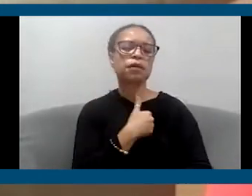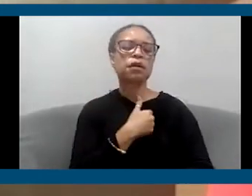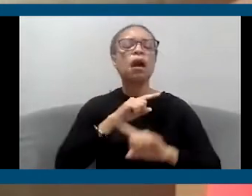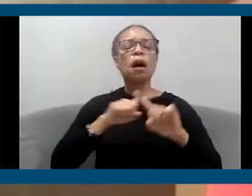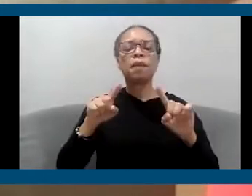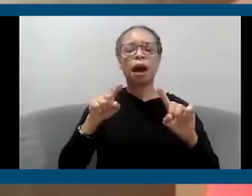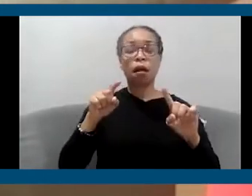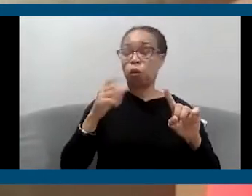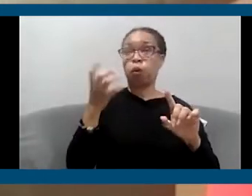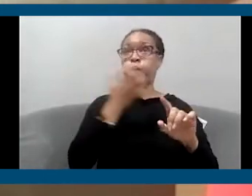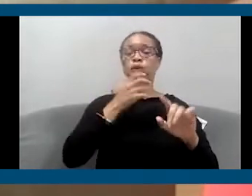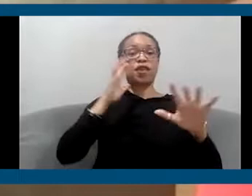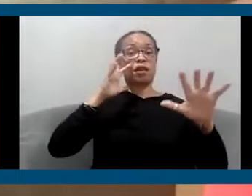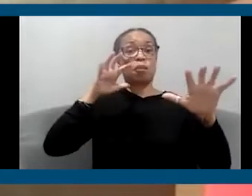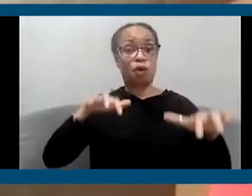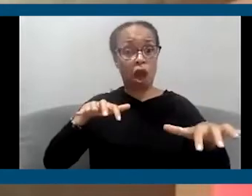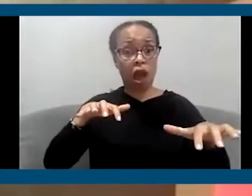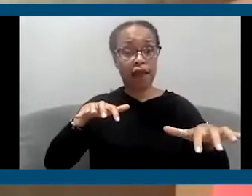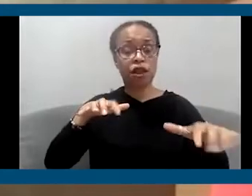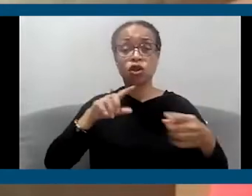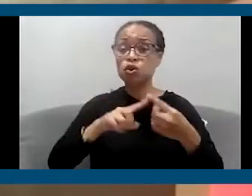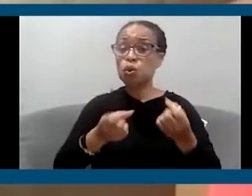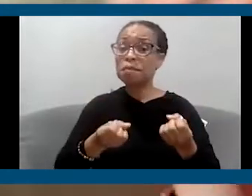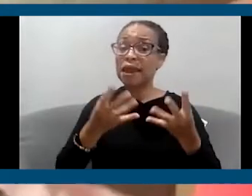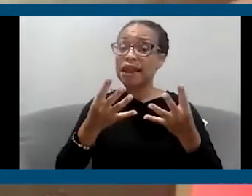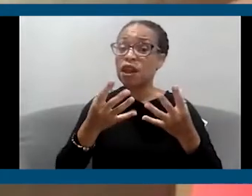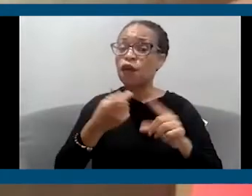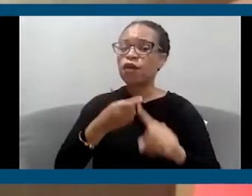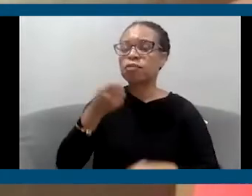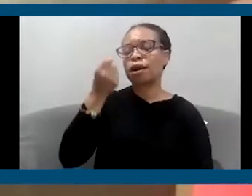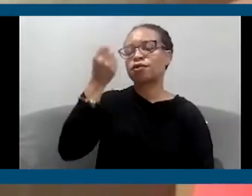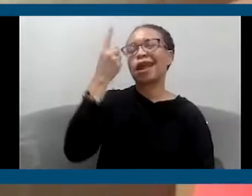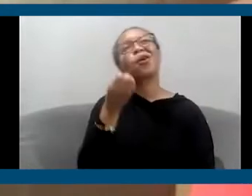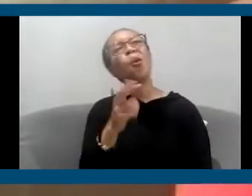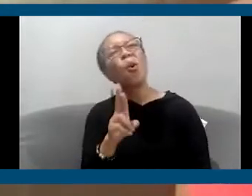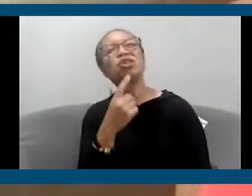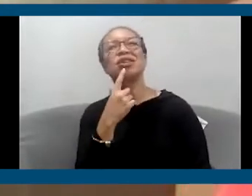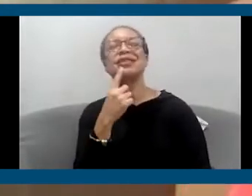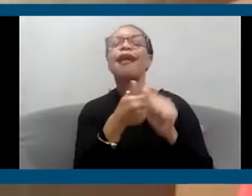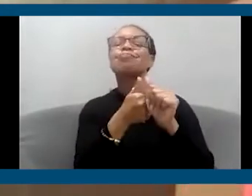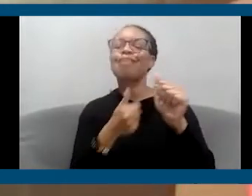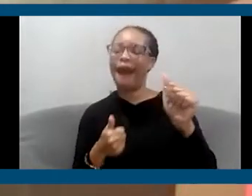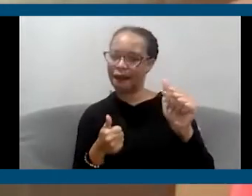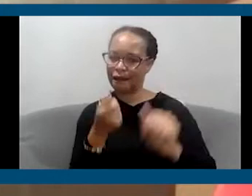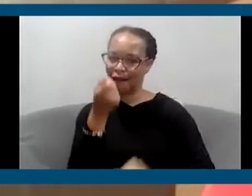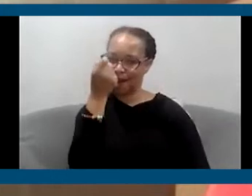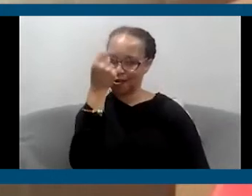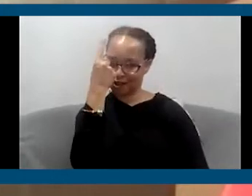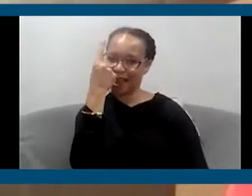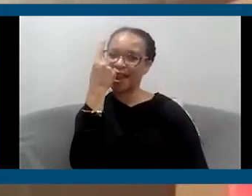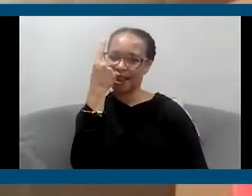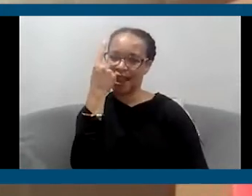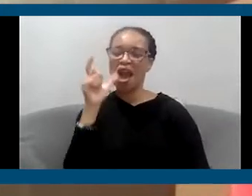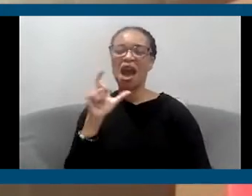to a surprise, to many based on their understanding, or should I say lack of understanding of